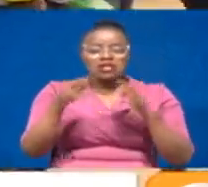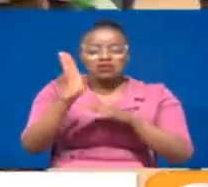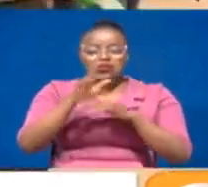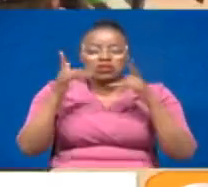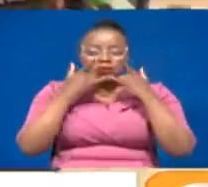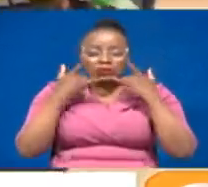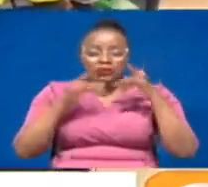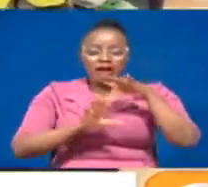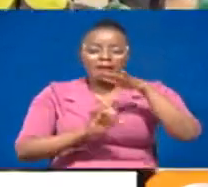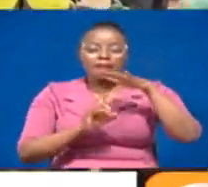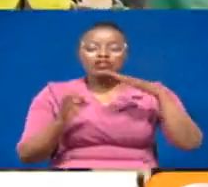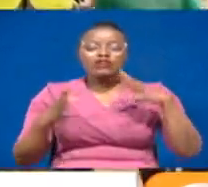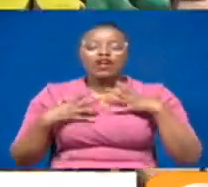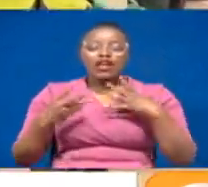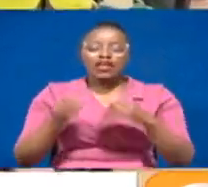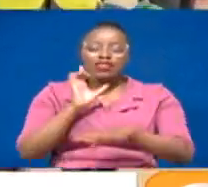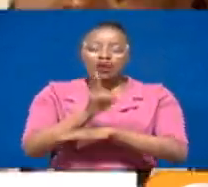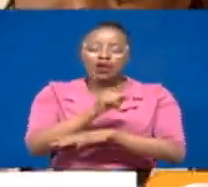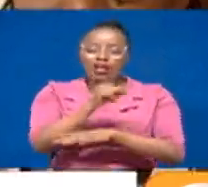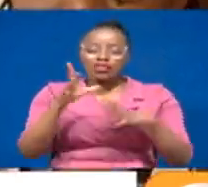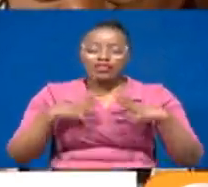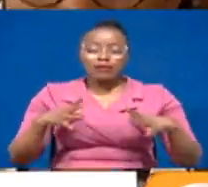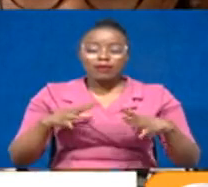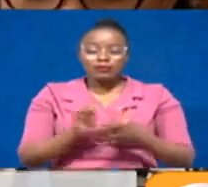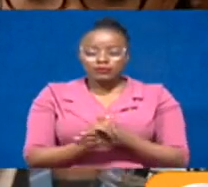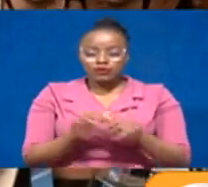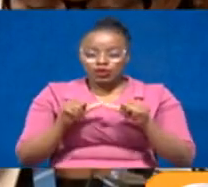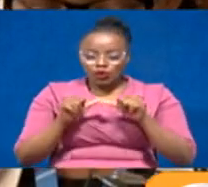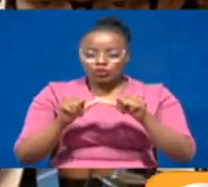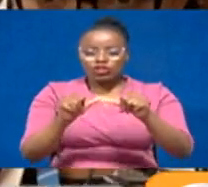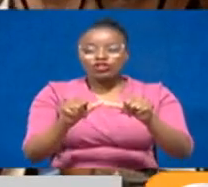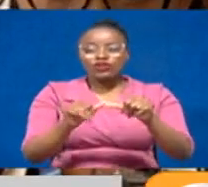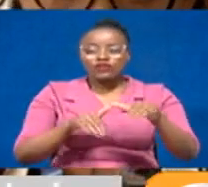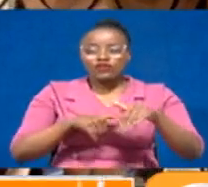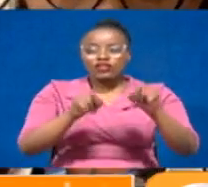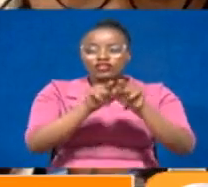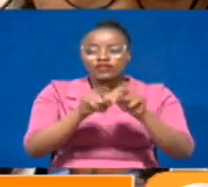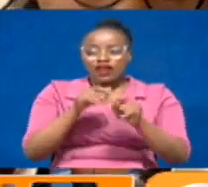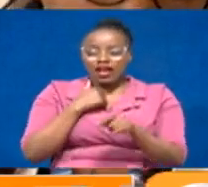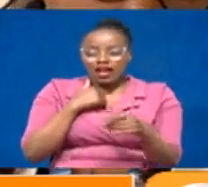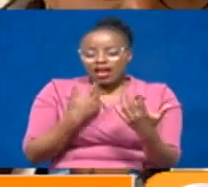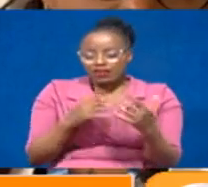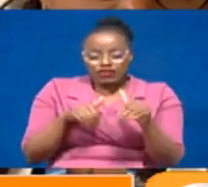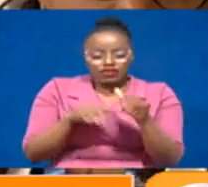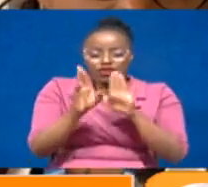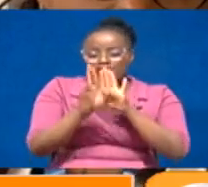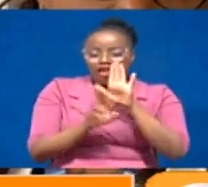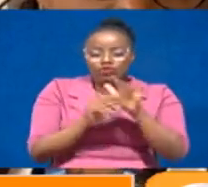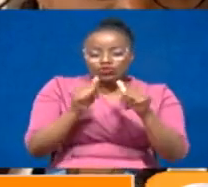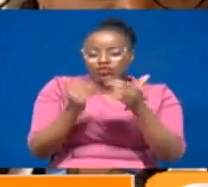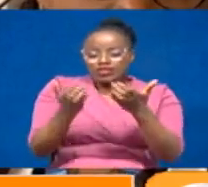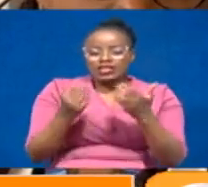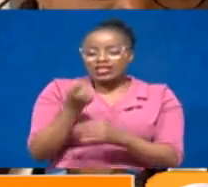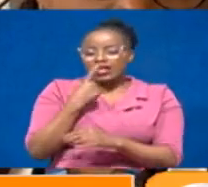masking. The Ministry of Health is, however, issuing a warning. We will continue to maintain, I think, the non-pharmaceutical requirements because that is